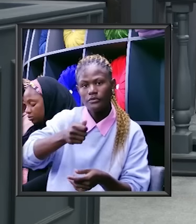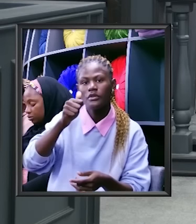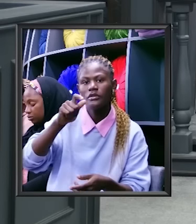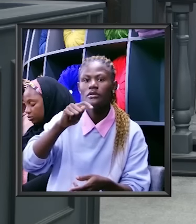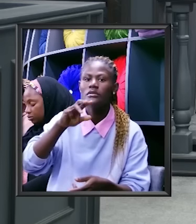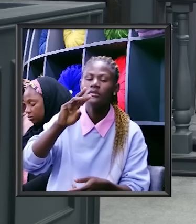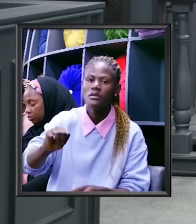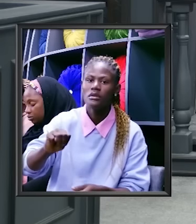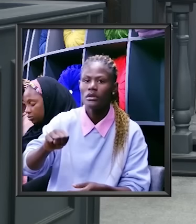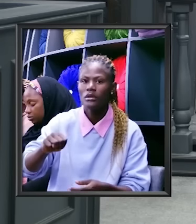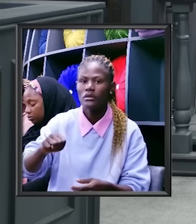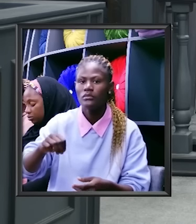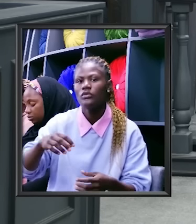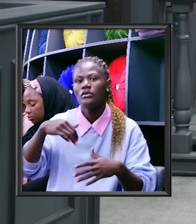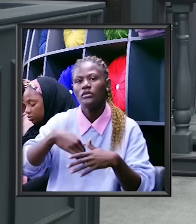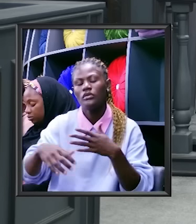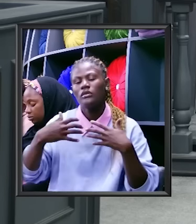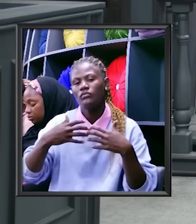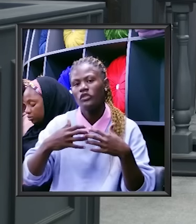card into the machine.